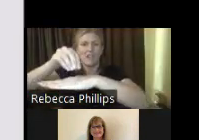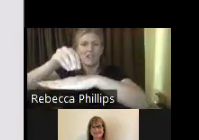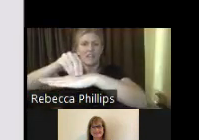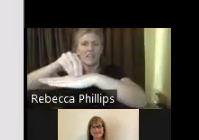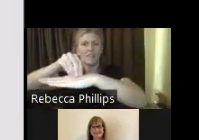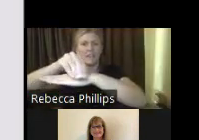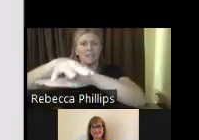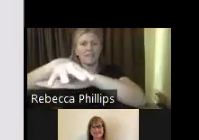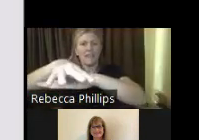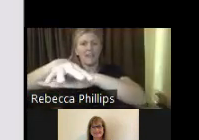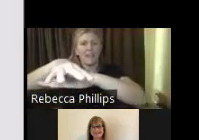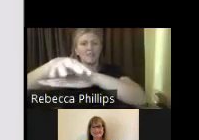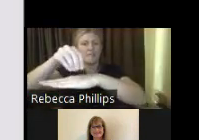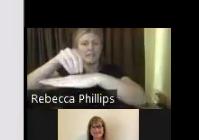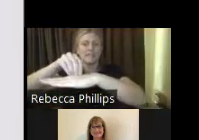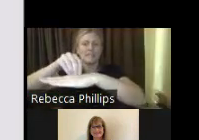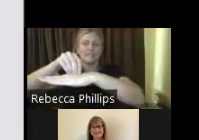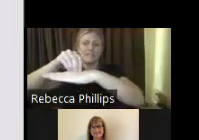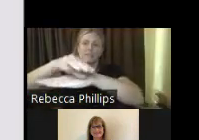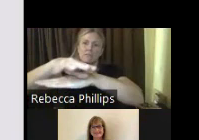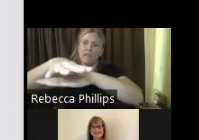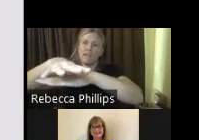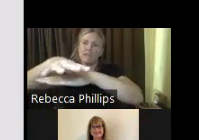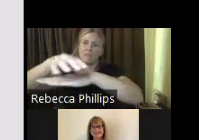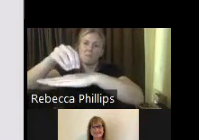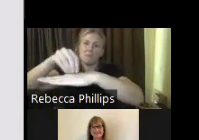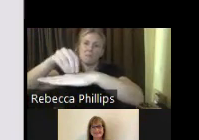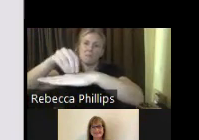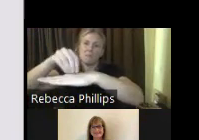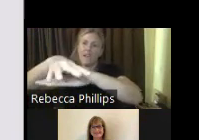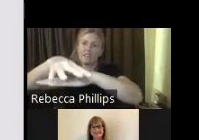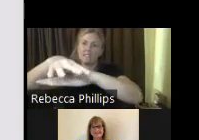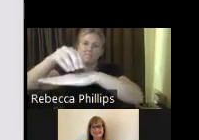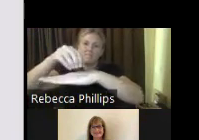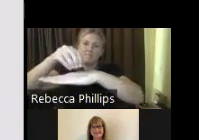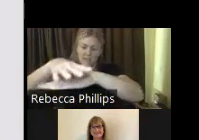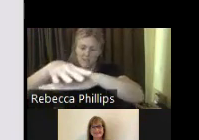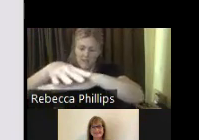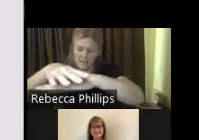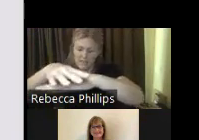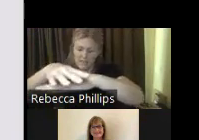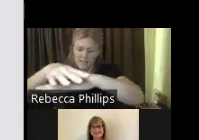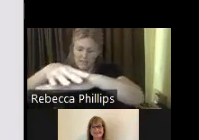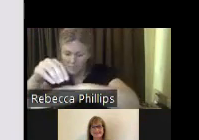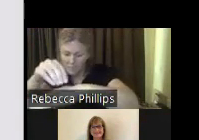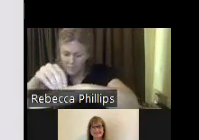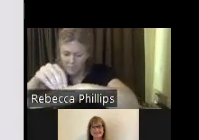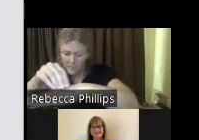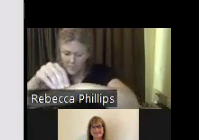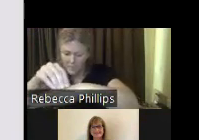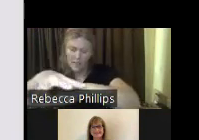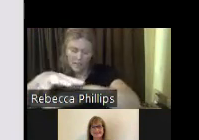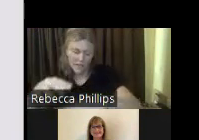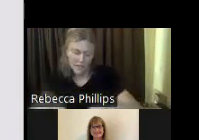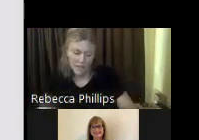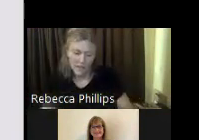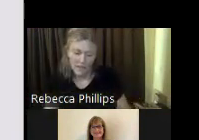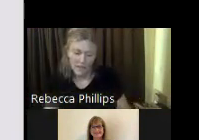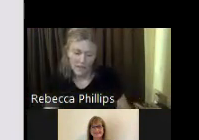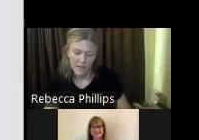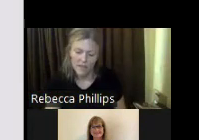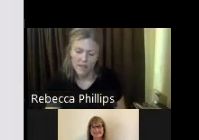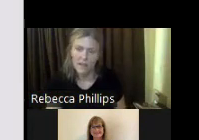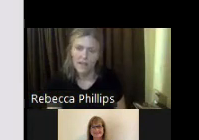advise. So kind of think of like giving that information, like spreading it out to people. Advise. Advise. It's almost like